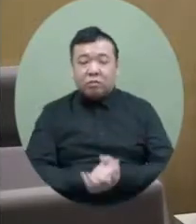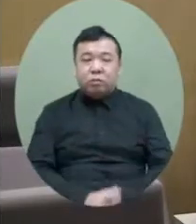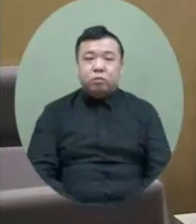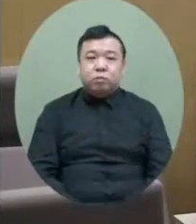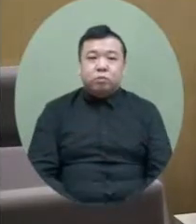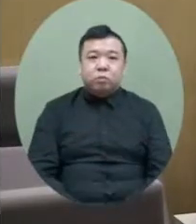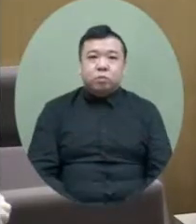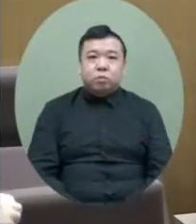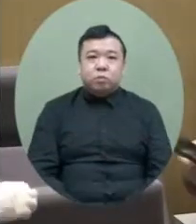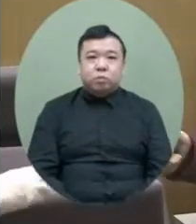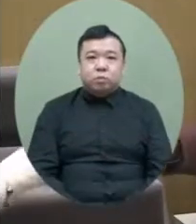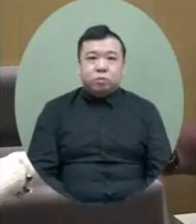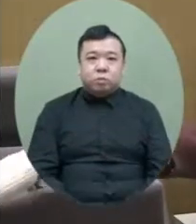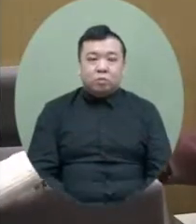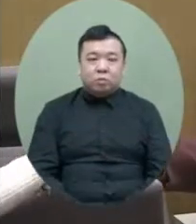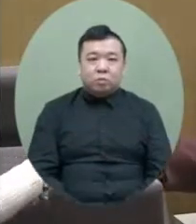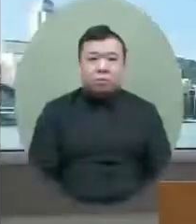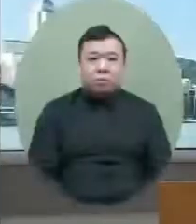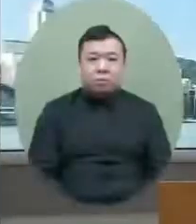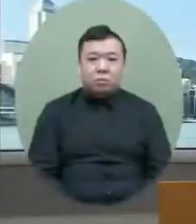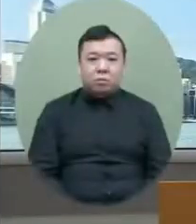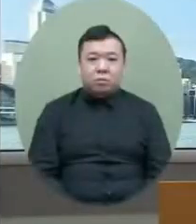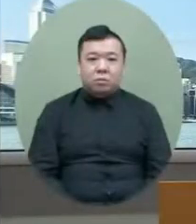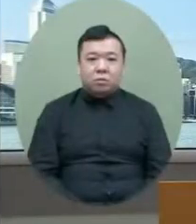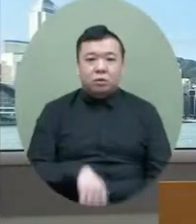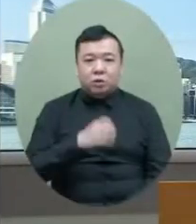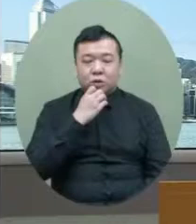possible transmission upstairs or downstairs?